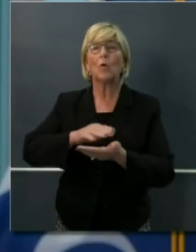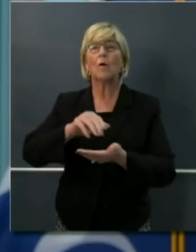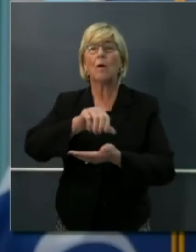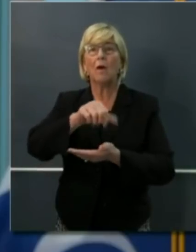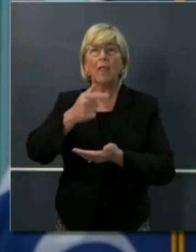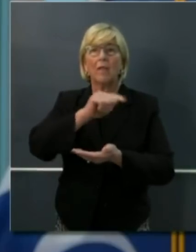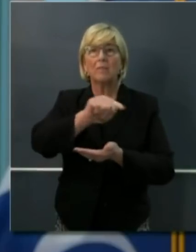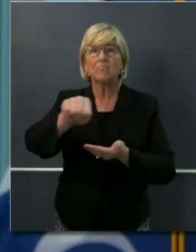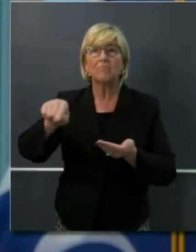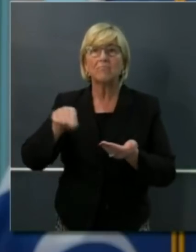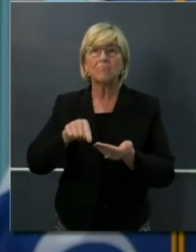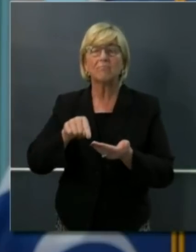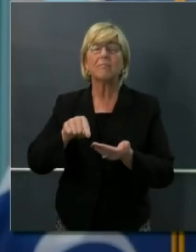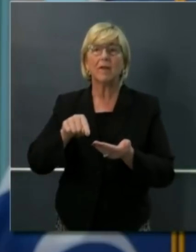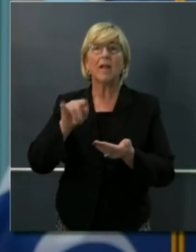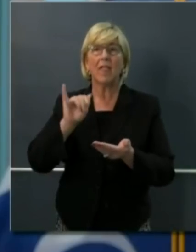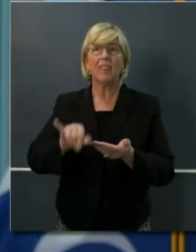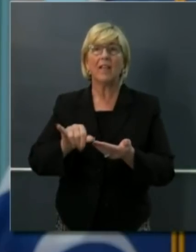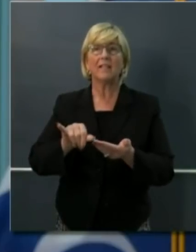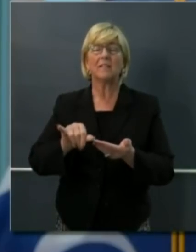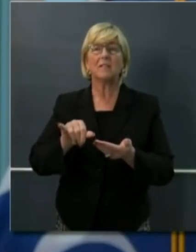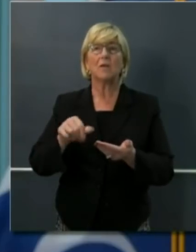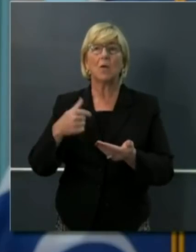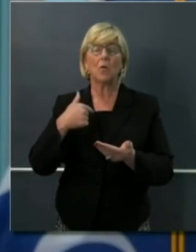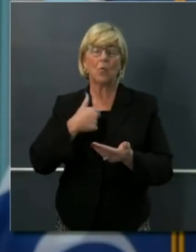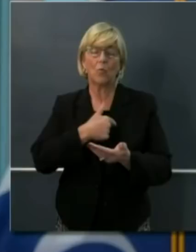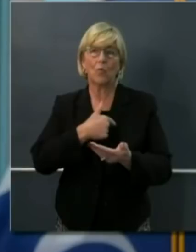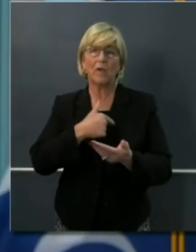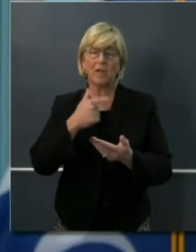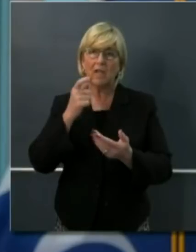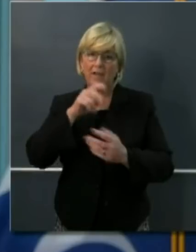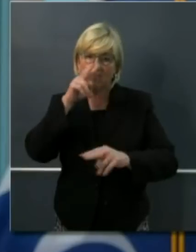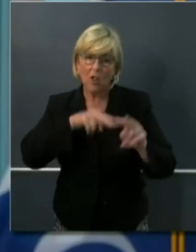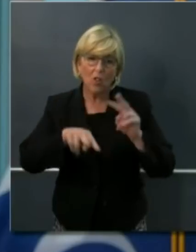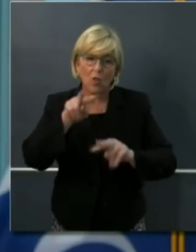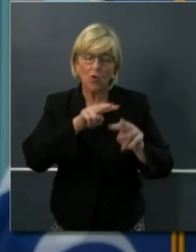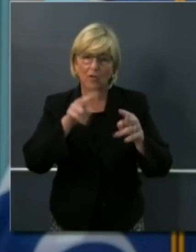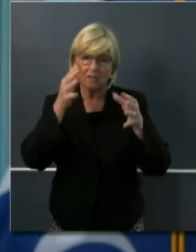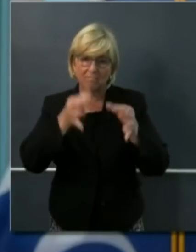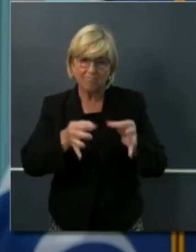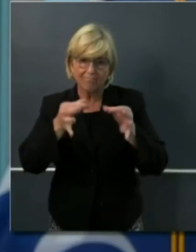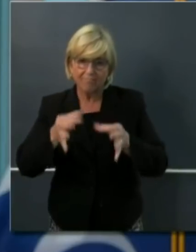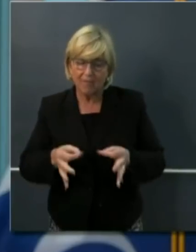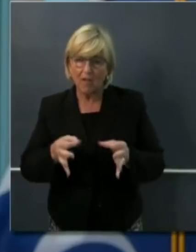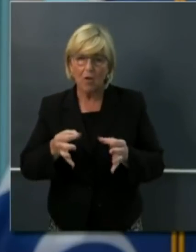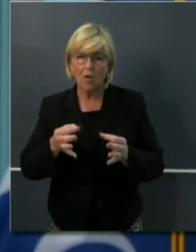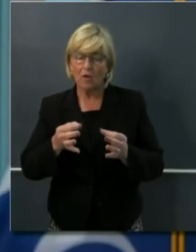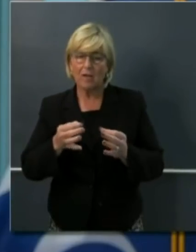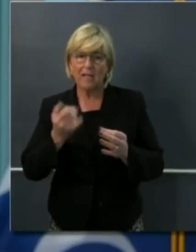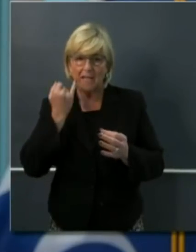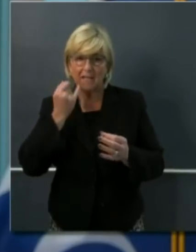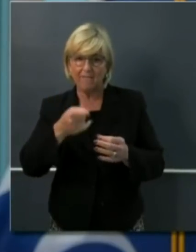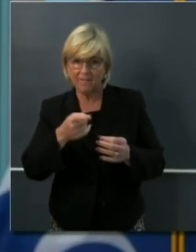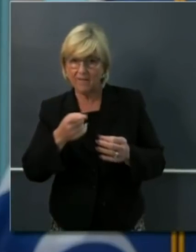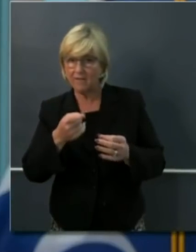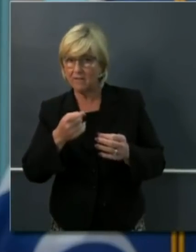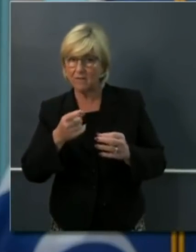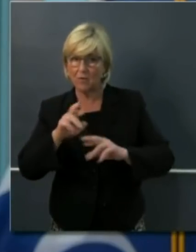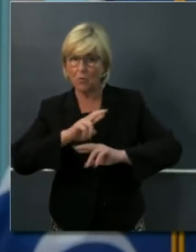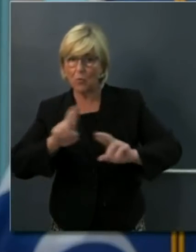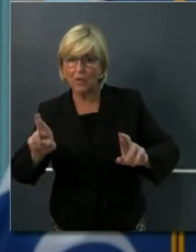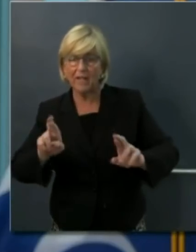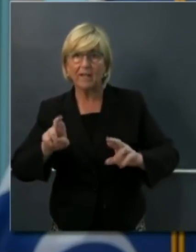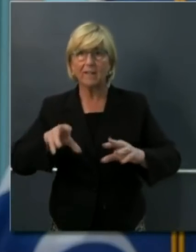facilities is another area that guides our consideration. That's indicator 5. I've made it clear in the past that